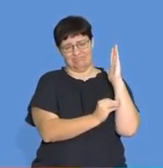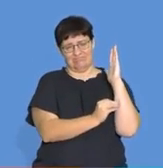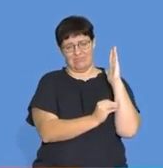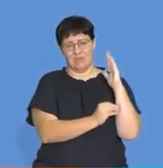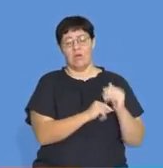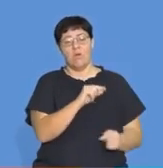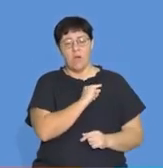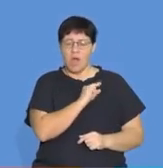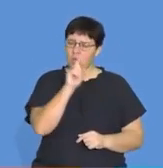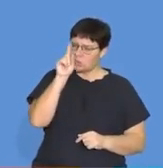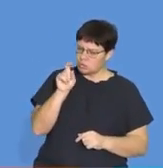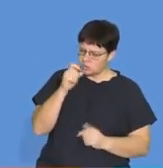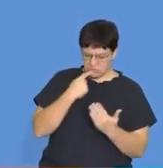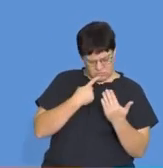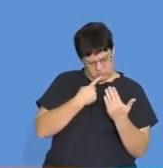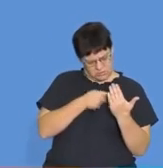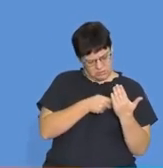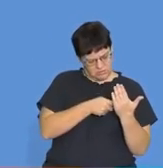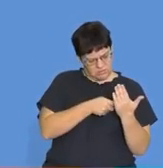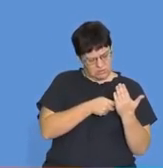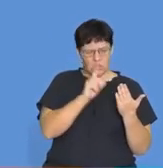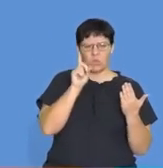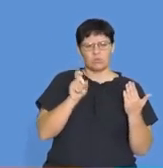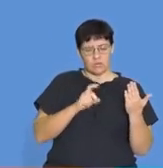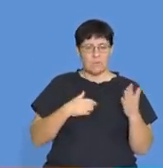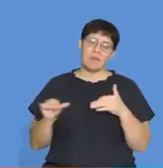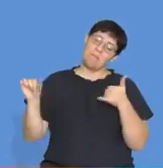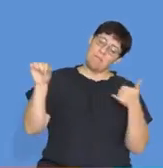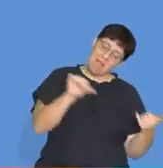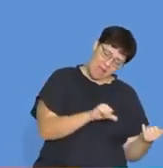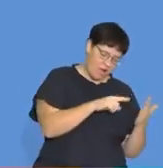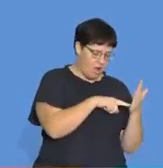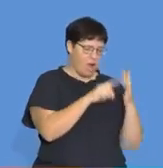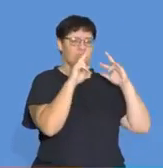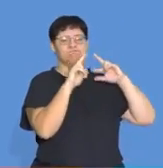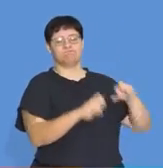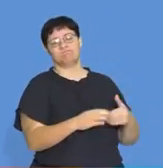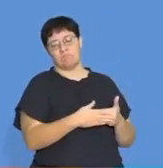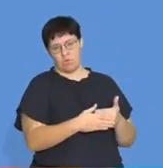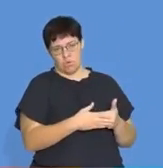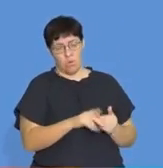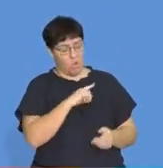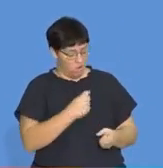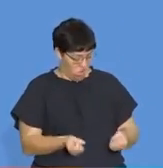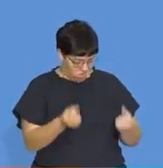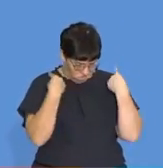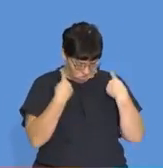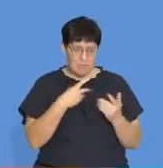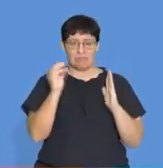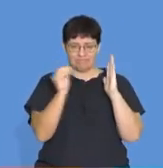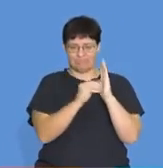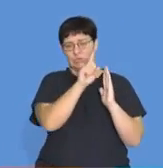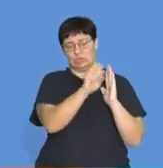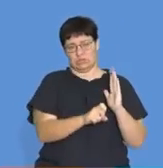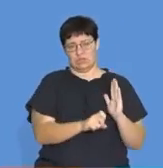you ask questions on your notes there that you will go back and research about if you don't understand some things, because